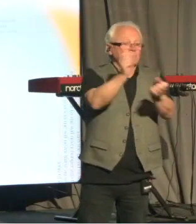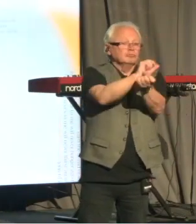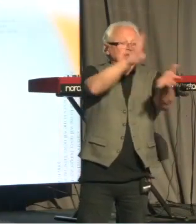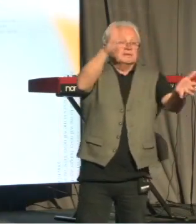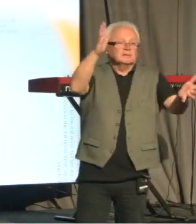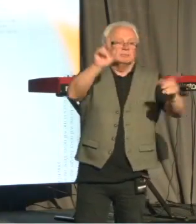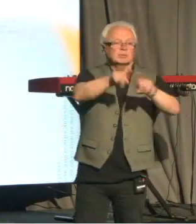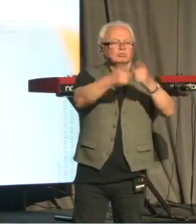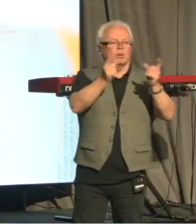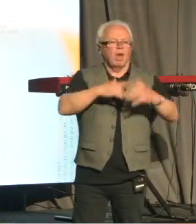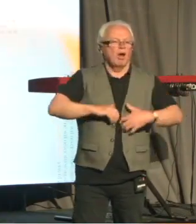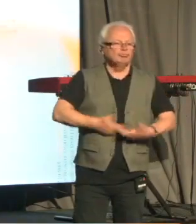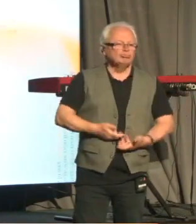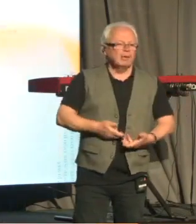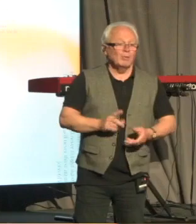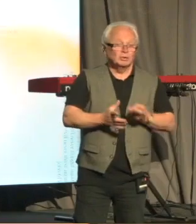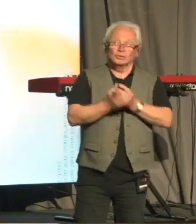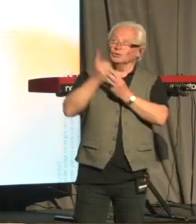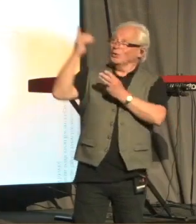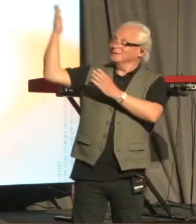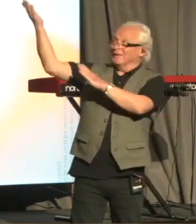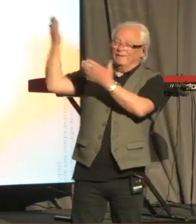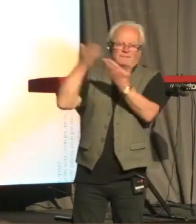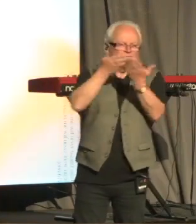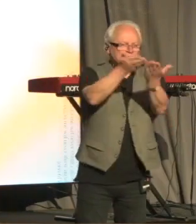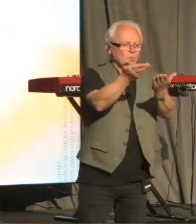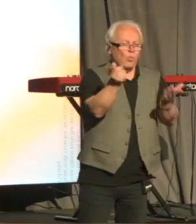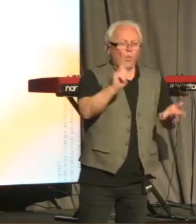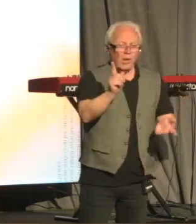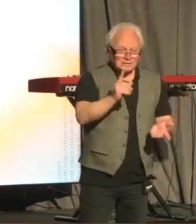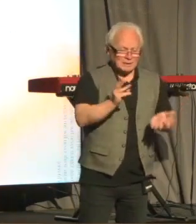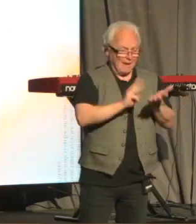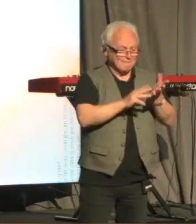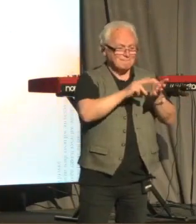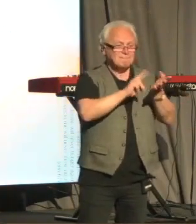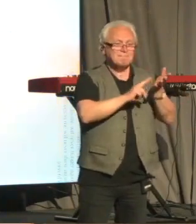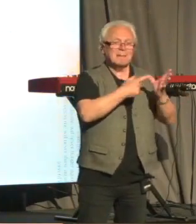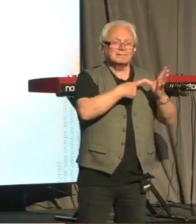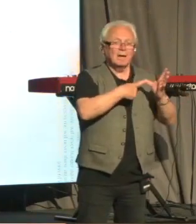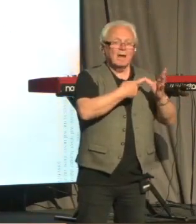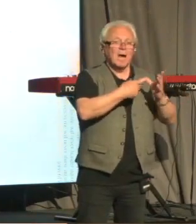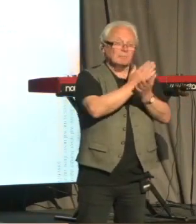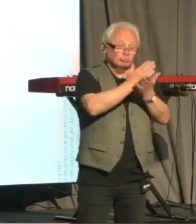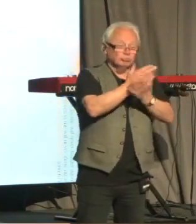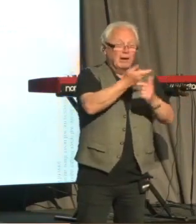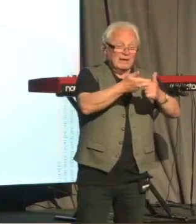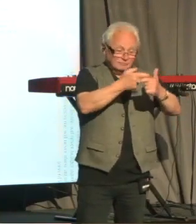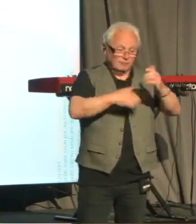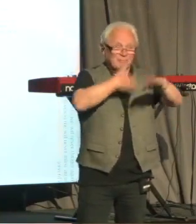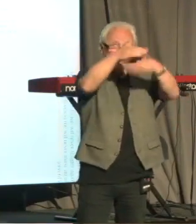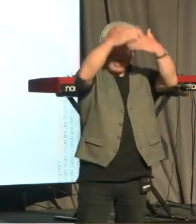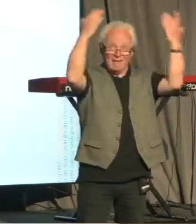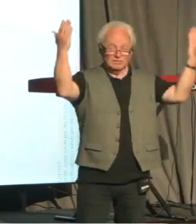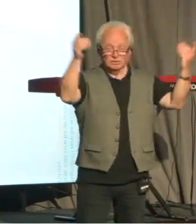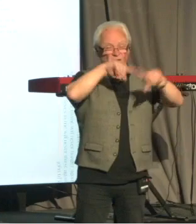manna for them. This bread from heaven. This is not just